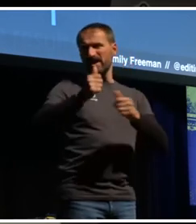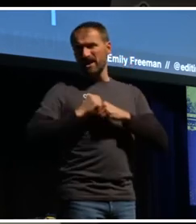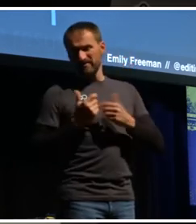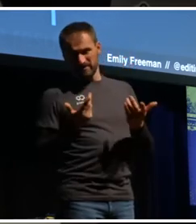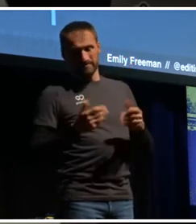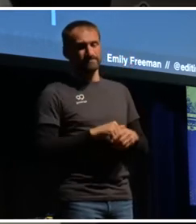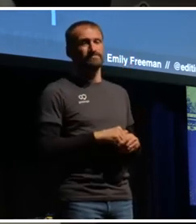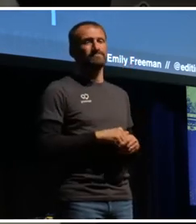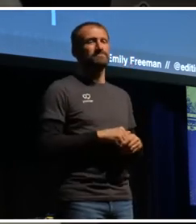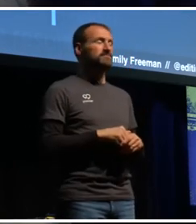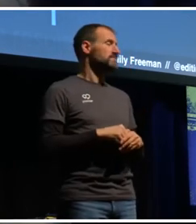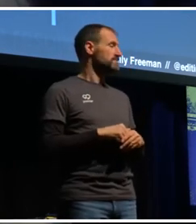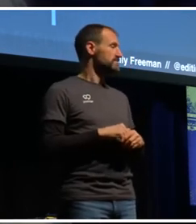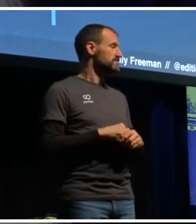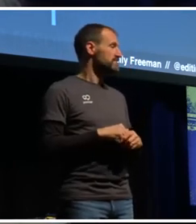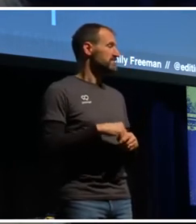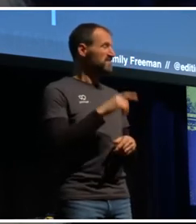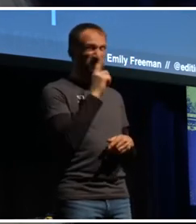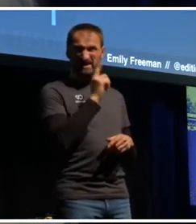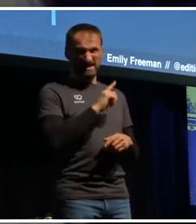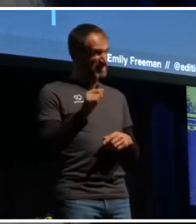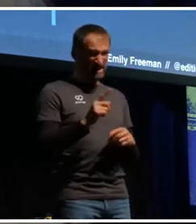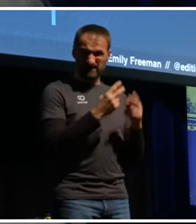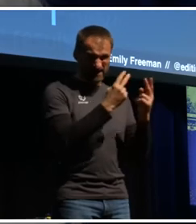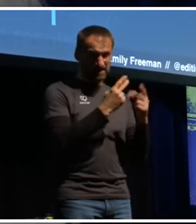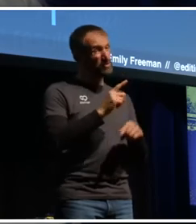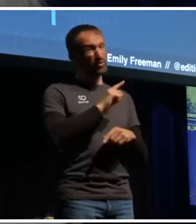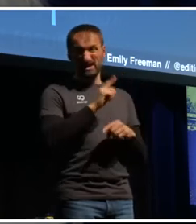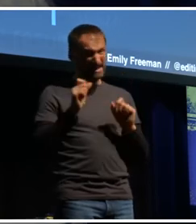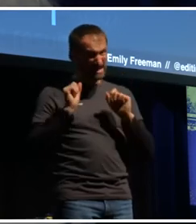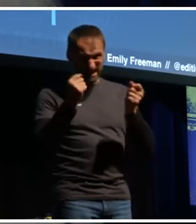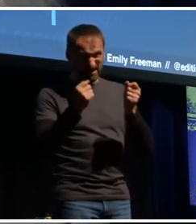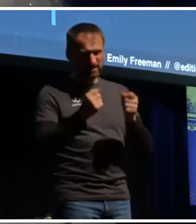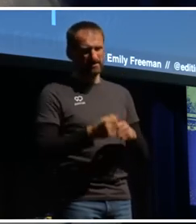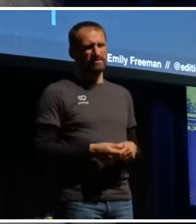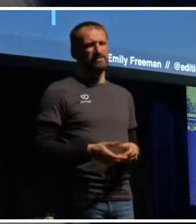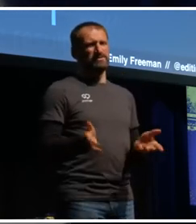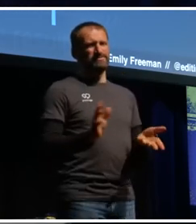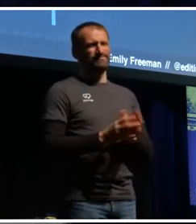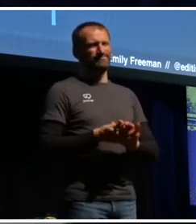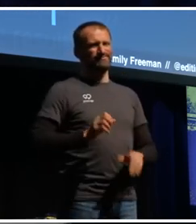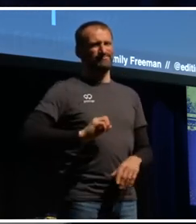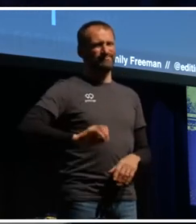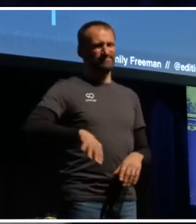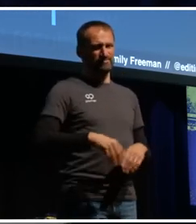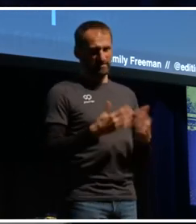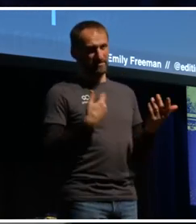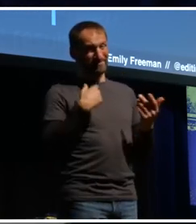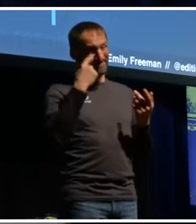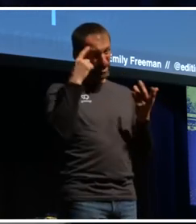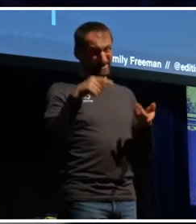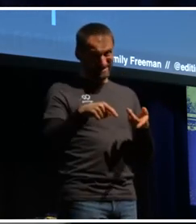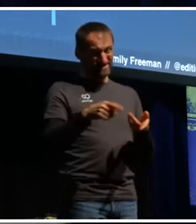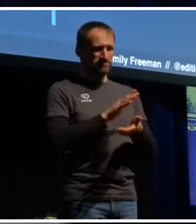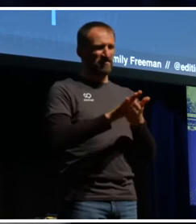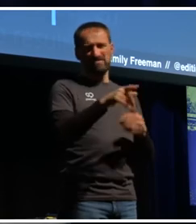Items that are neither urgent nor important should probably be dropped altogether. These are the things I would encourage you to say no